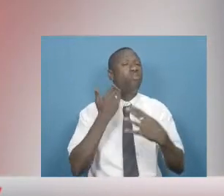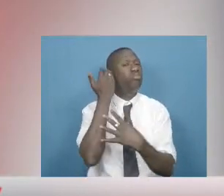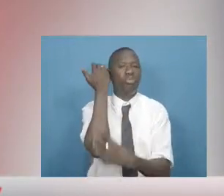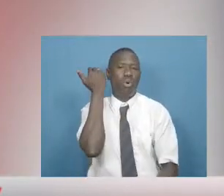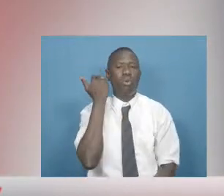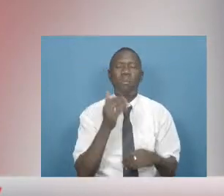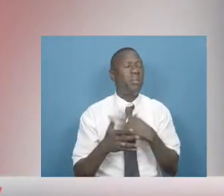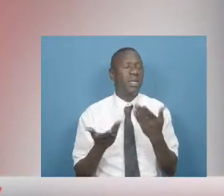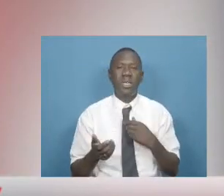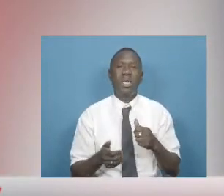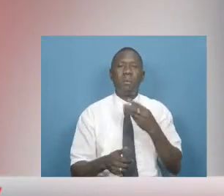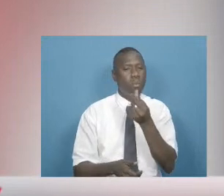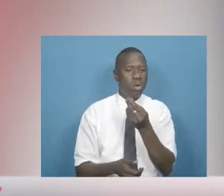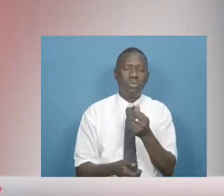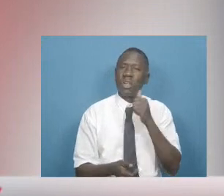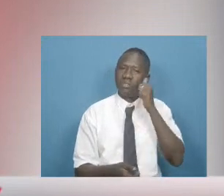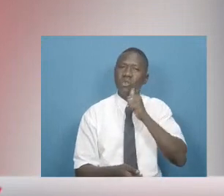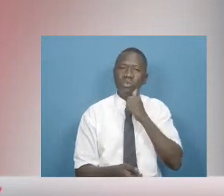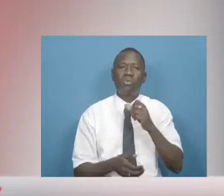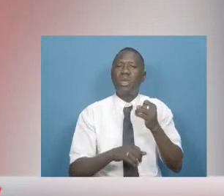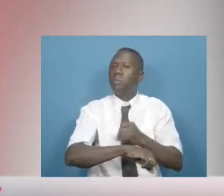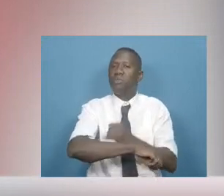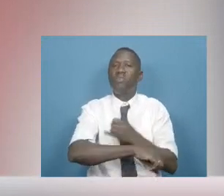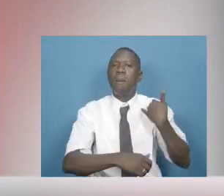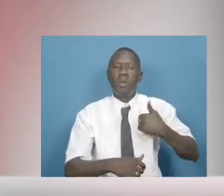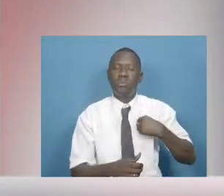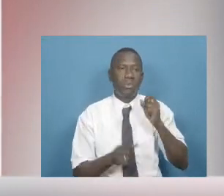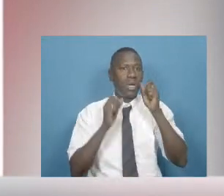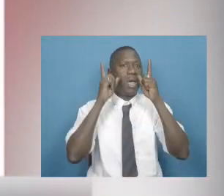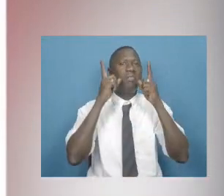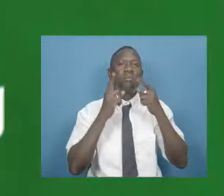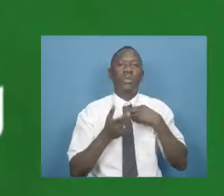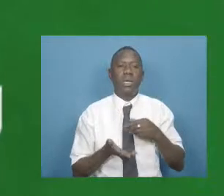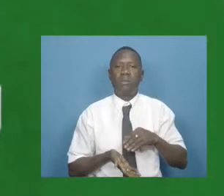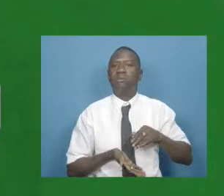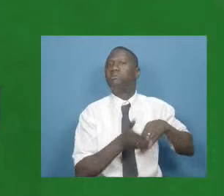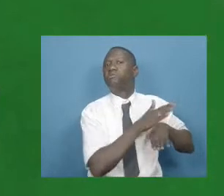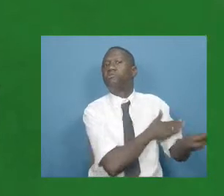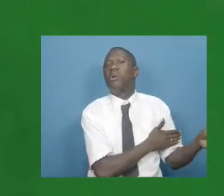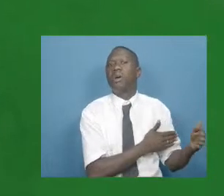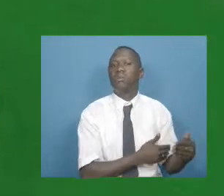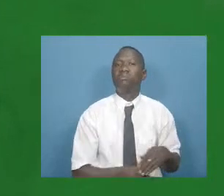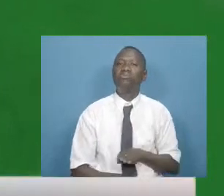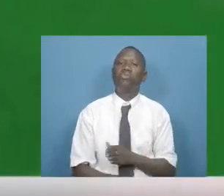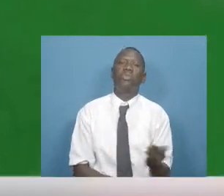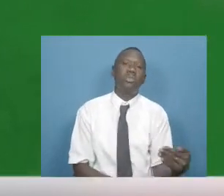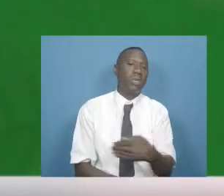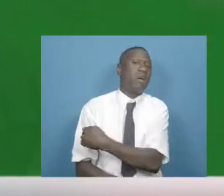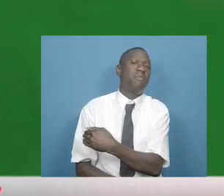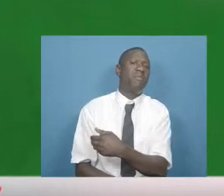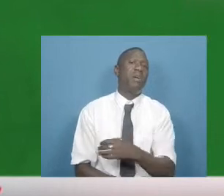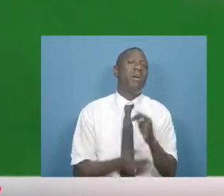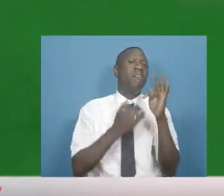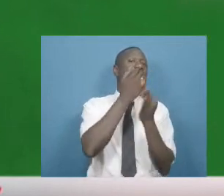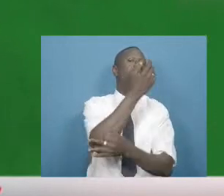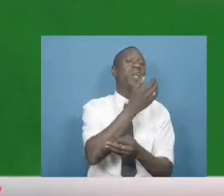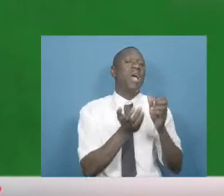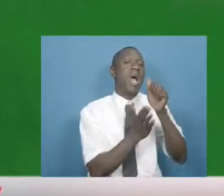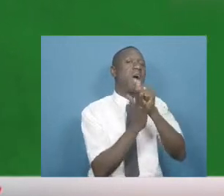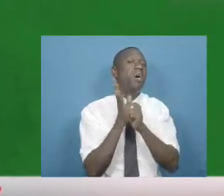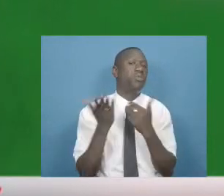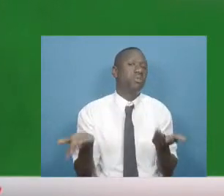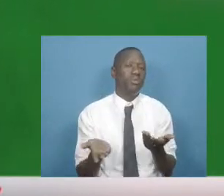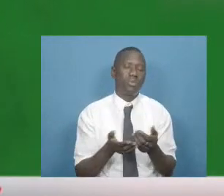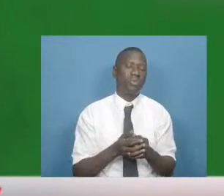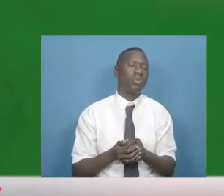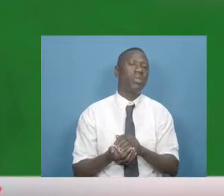that should have been used to improve people's lives end up in foreign accounts. Although many African governments and the EU have declared that